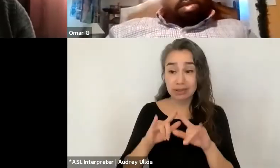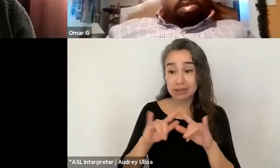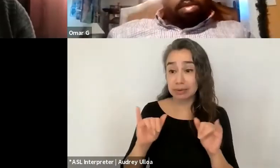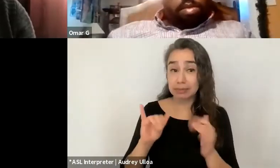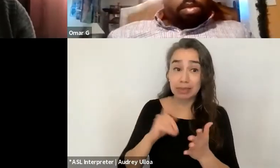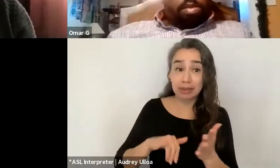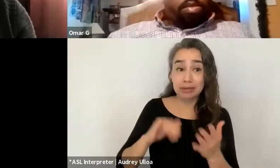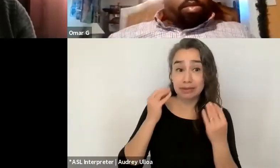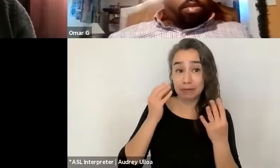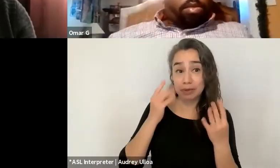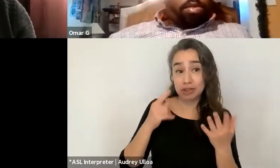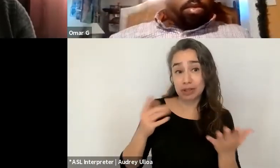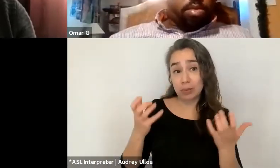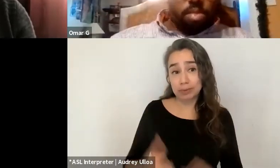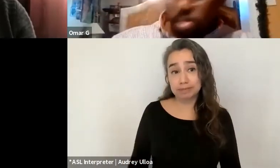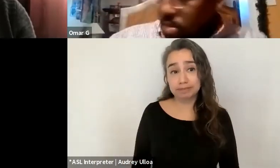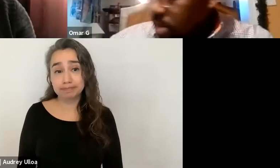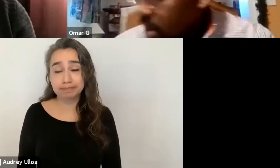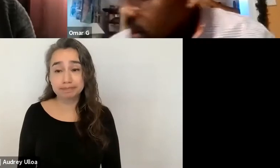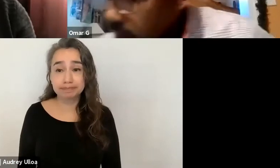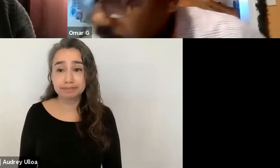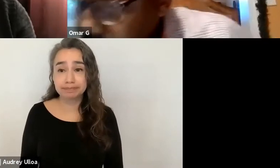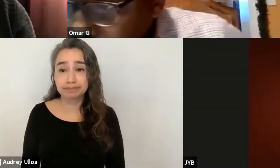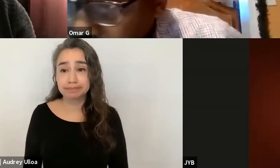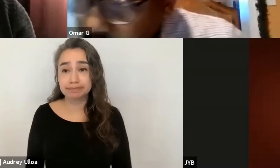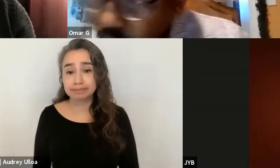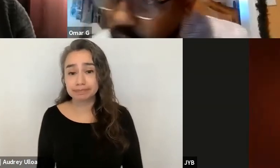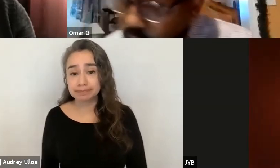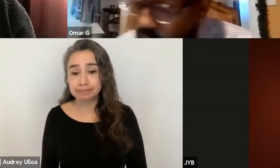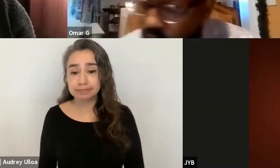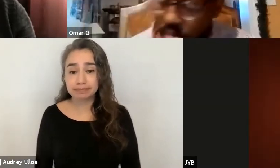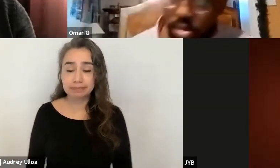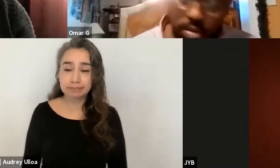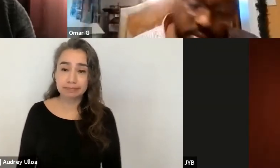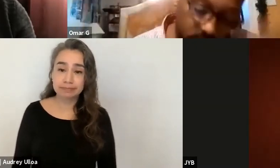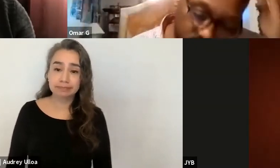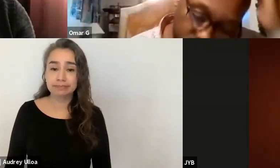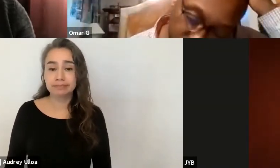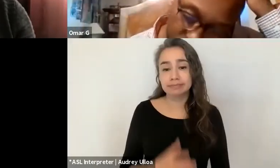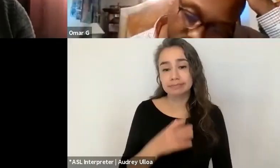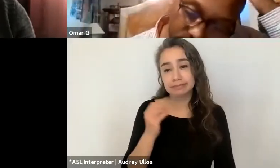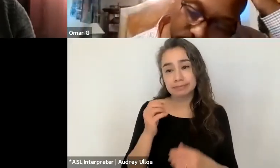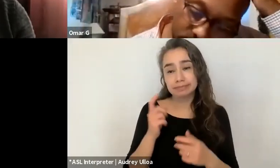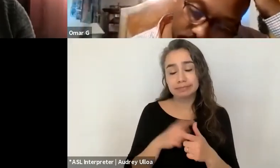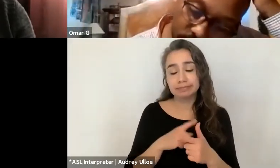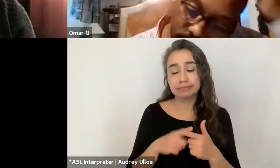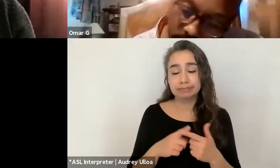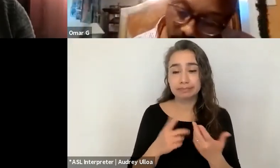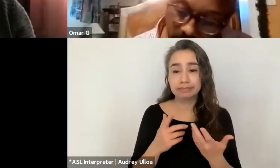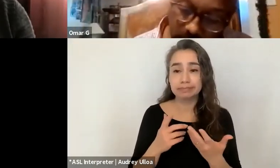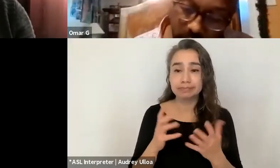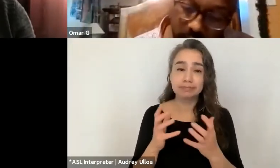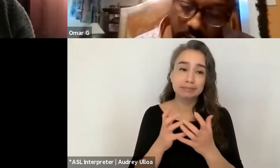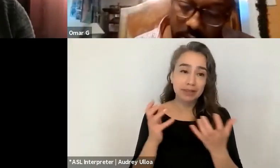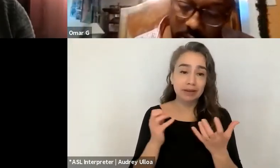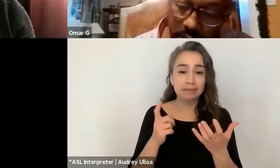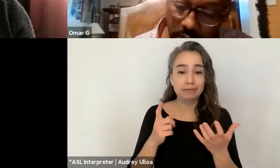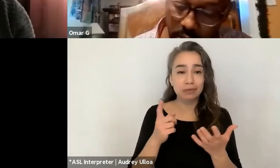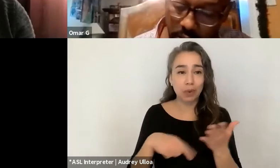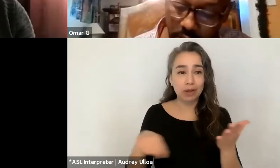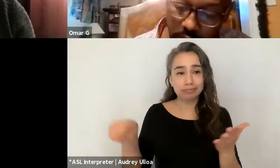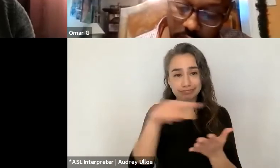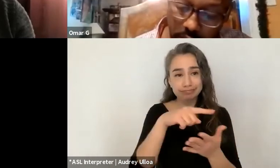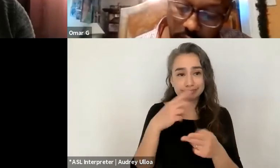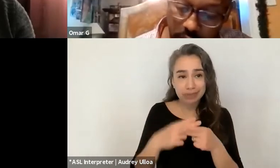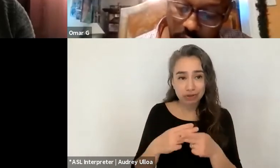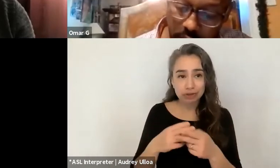seeking. And then there's the stuff, a lot of what's been mentioned around internet